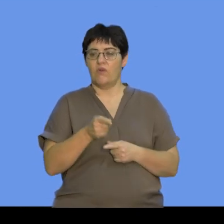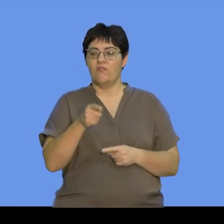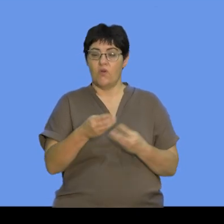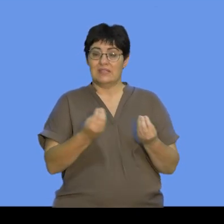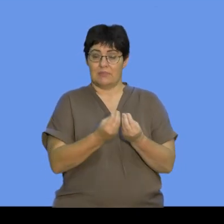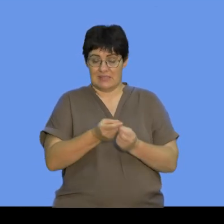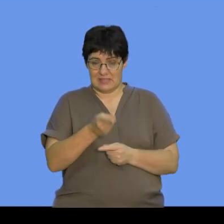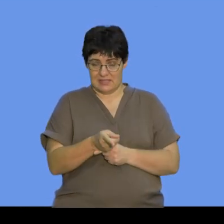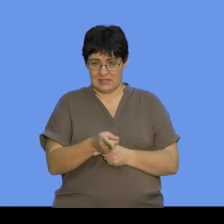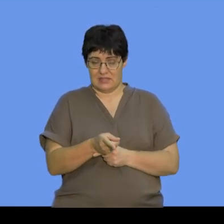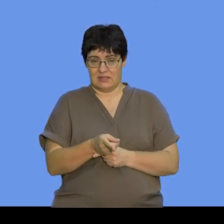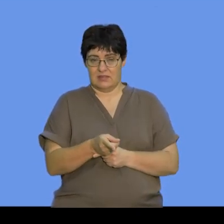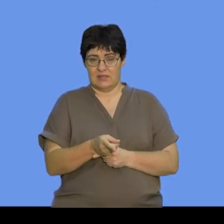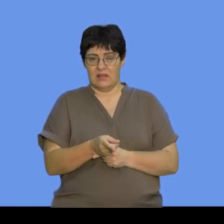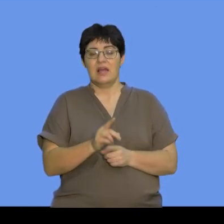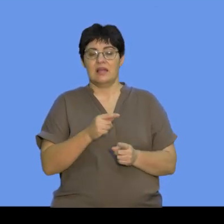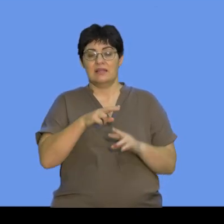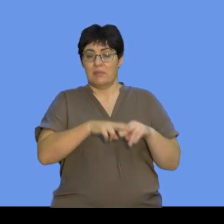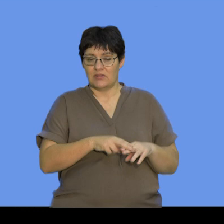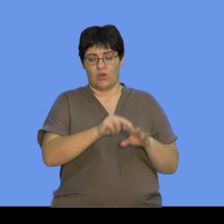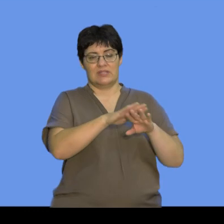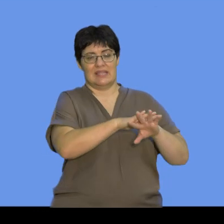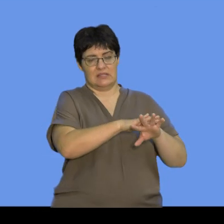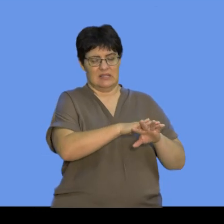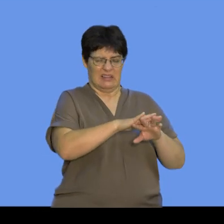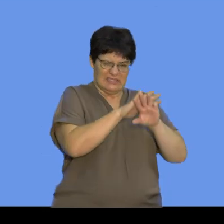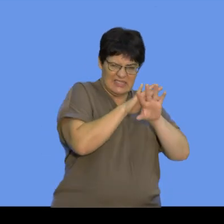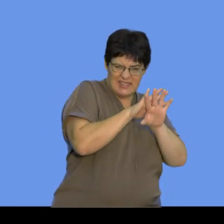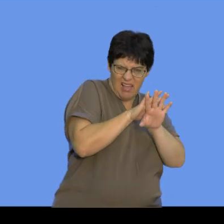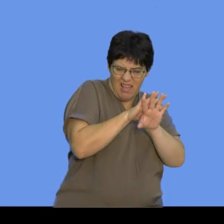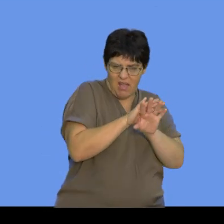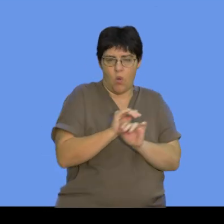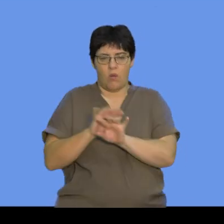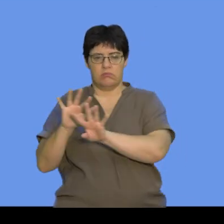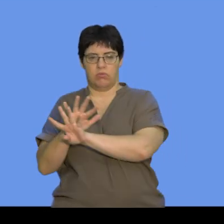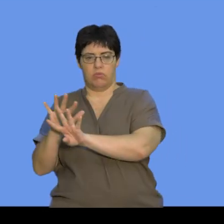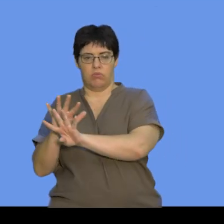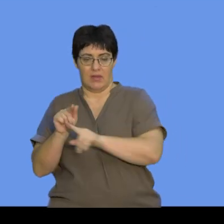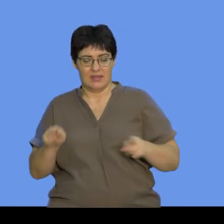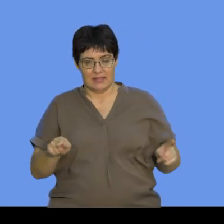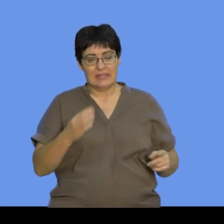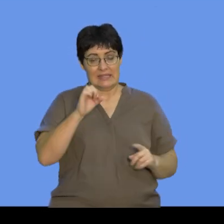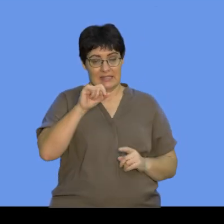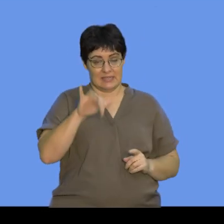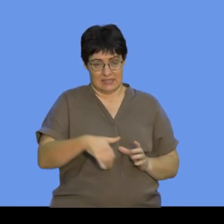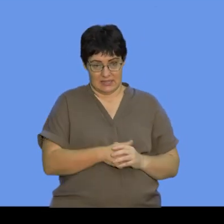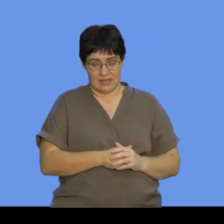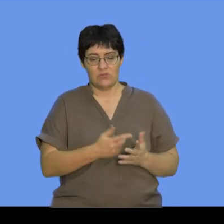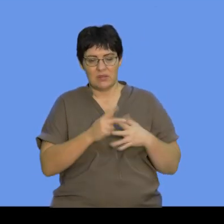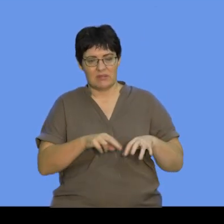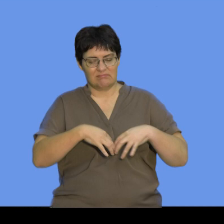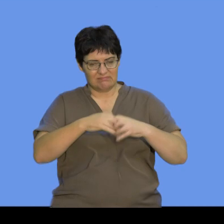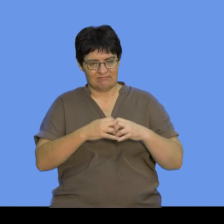is actually the density, and it has a lot to do with how the particles that make up that material are actually